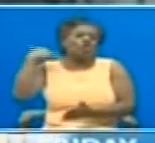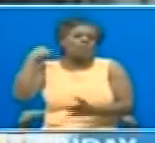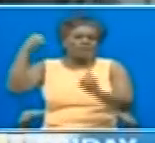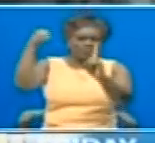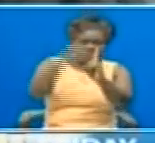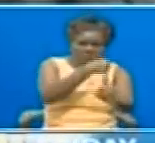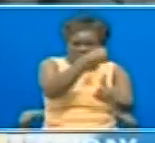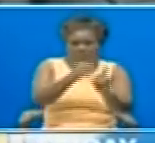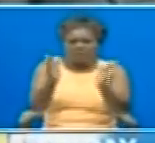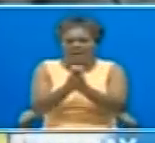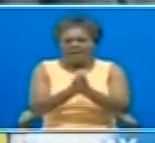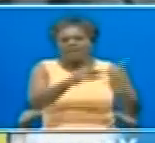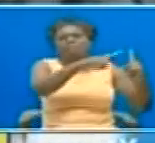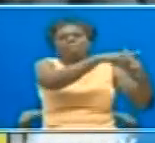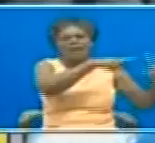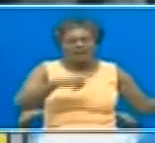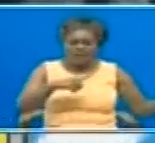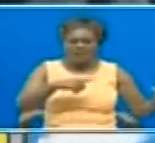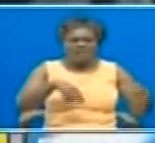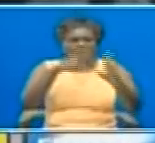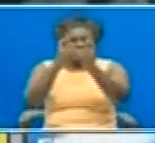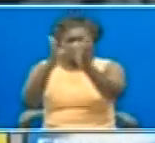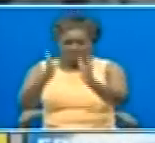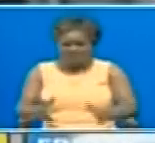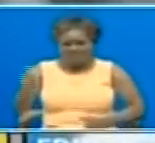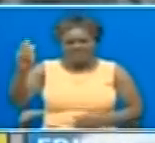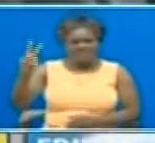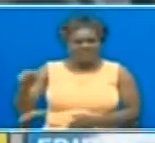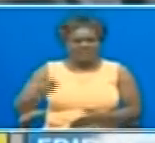violence and murder. Fatma Pole, KTN.